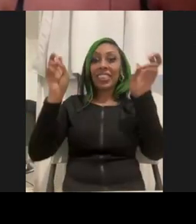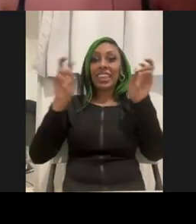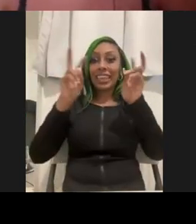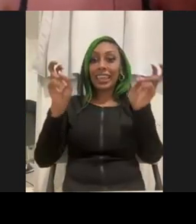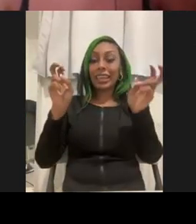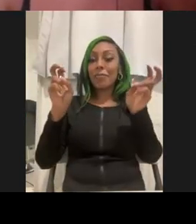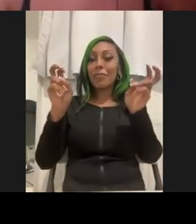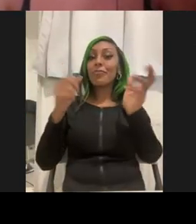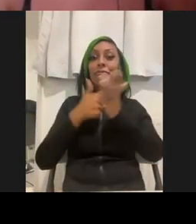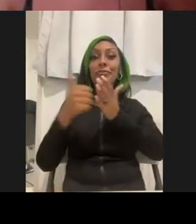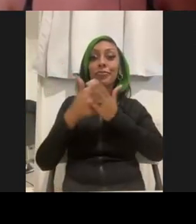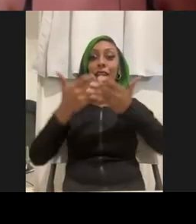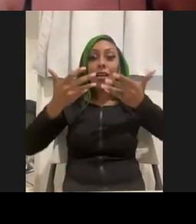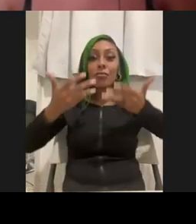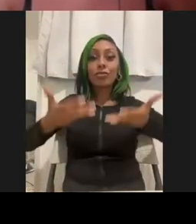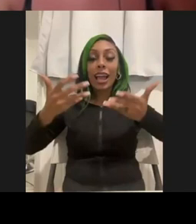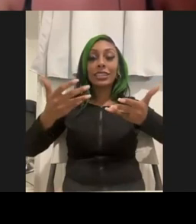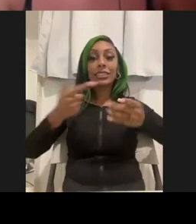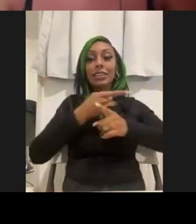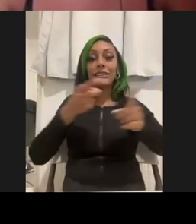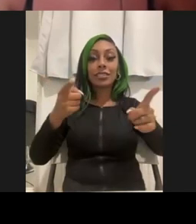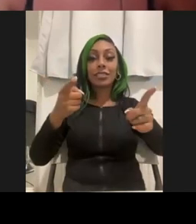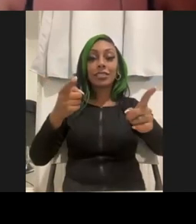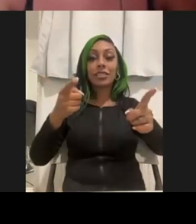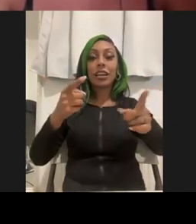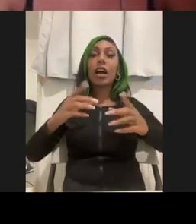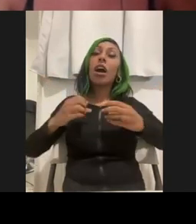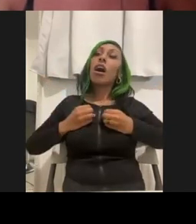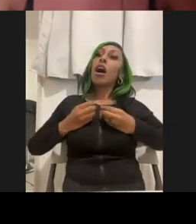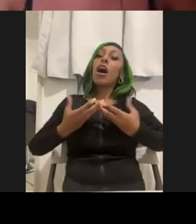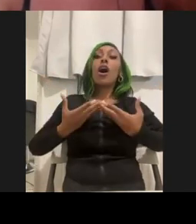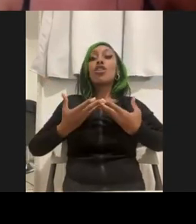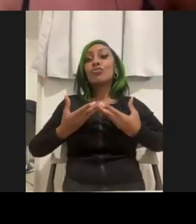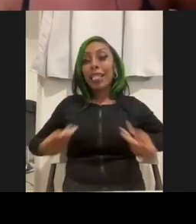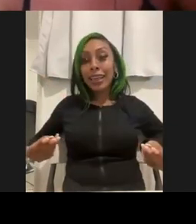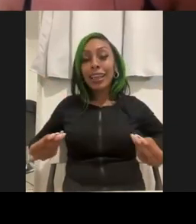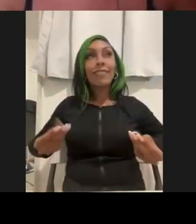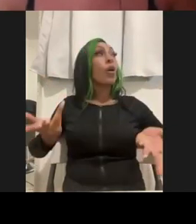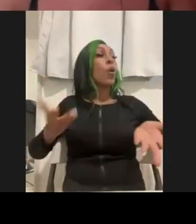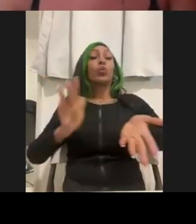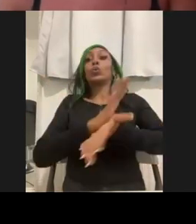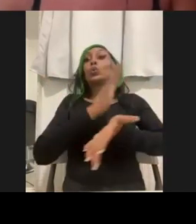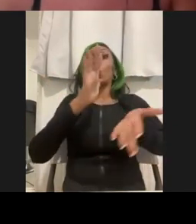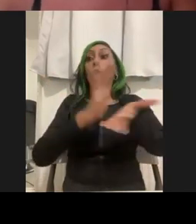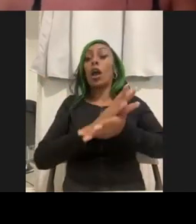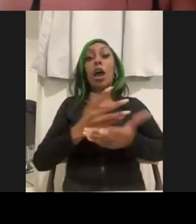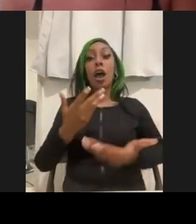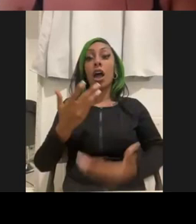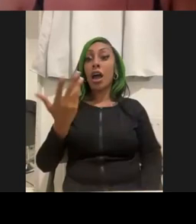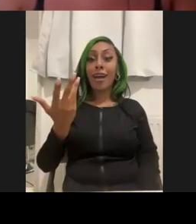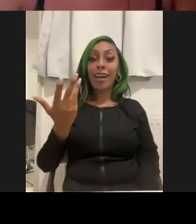present alongside a certain amount of relief or even joy at being